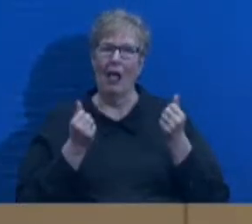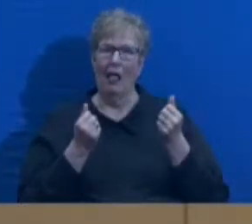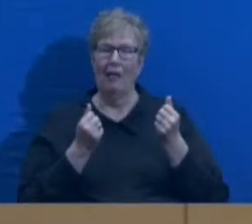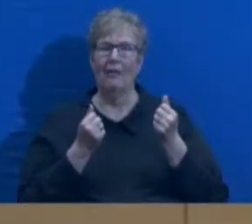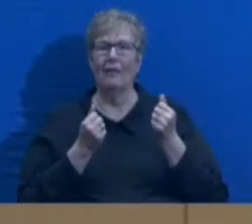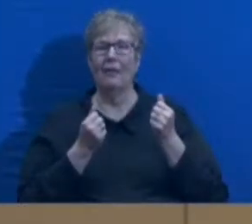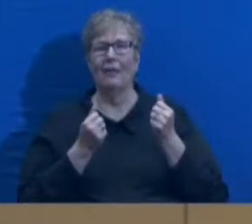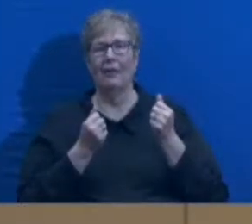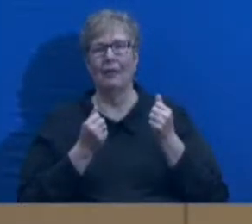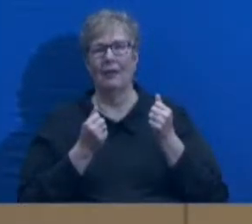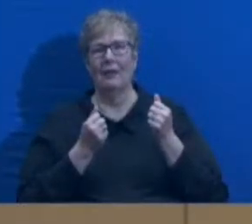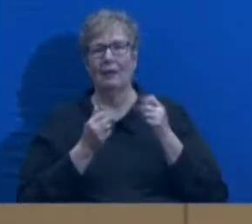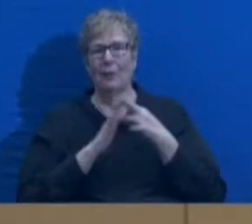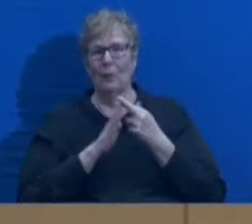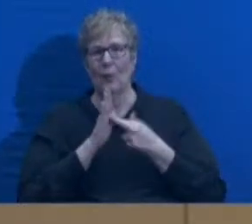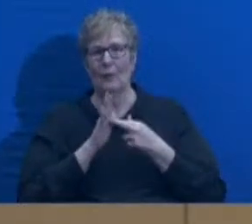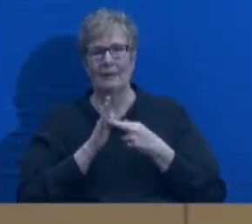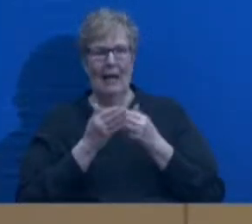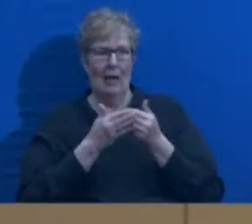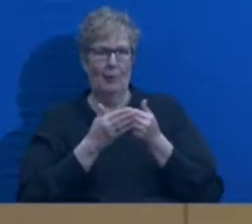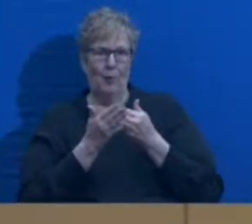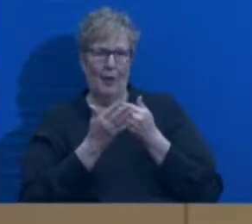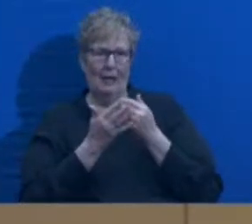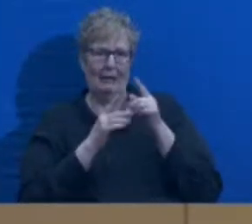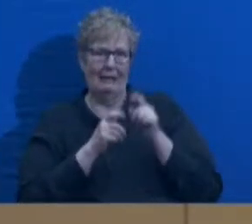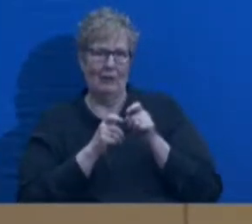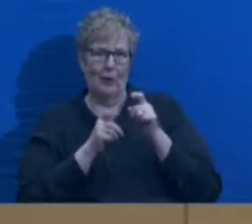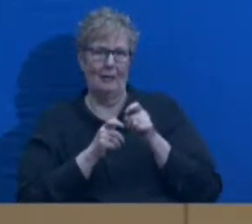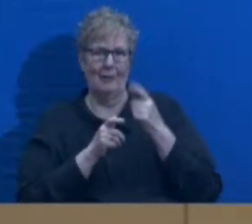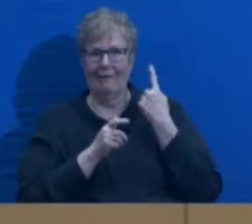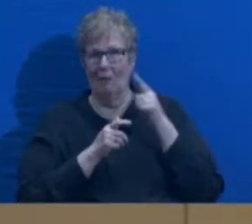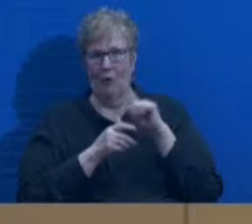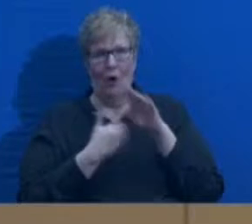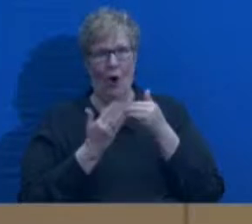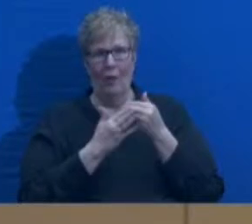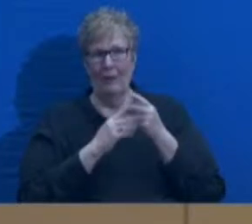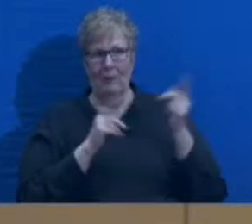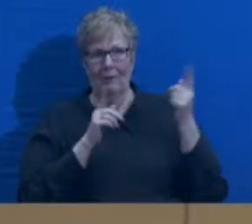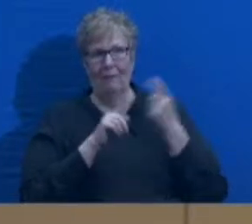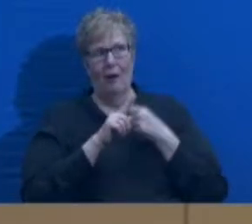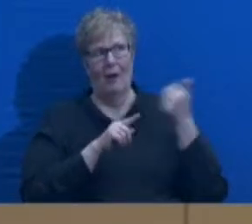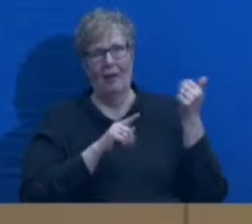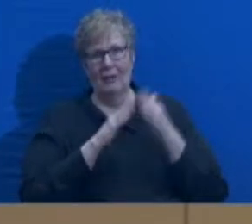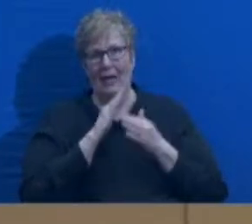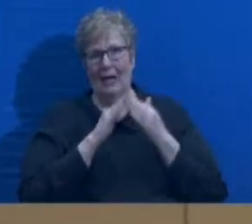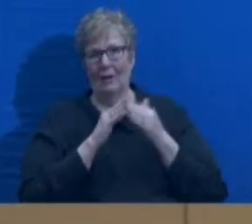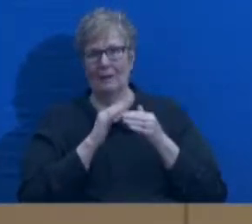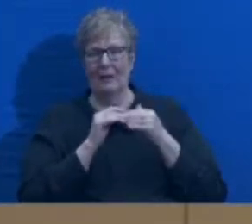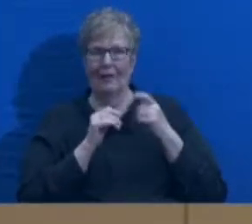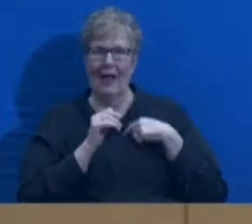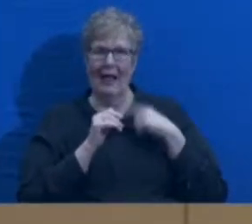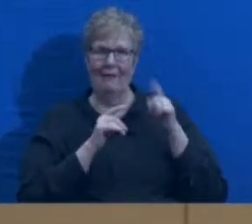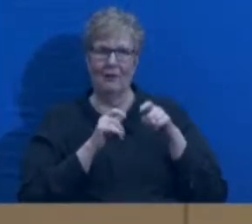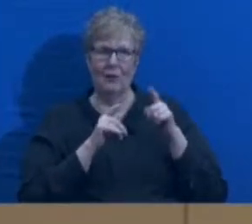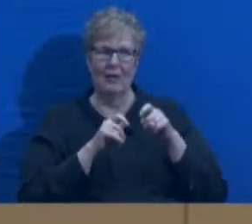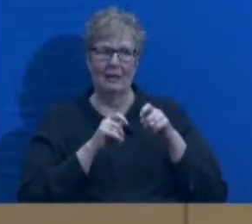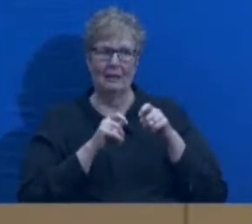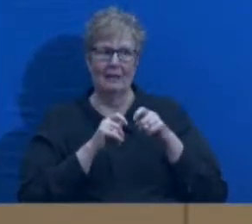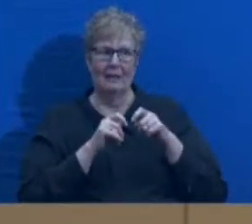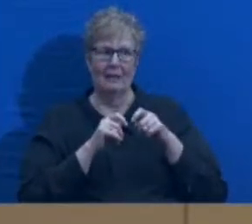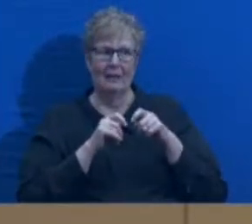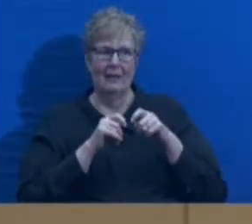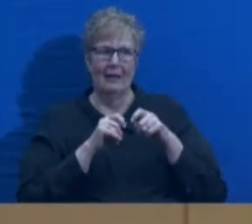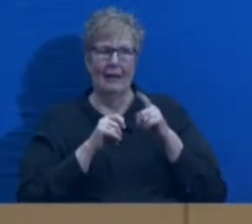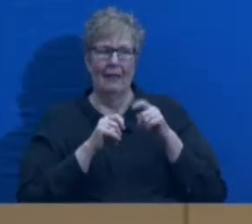have included pre-screening for all of the attendees that are coming from out of town. They have attested to certain risk factors and